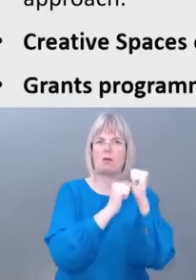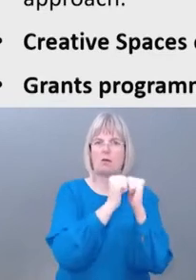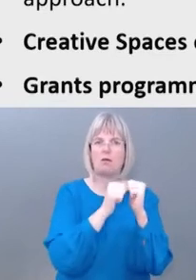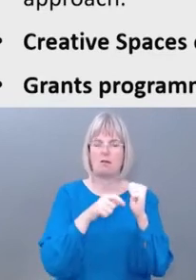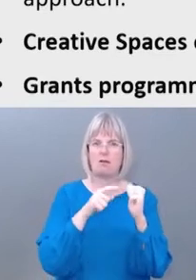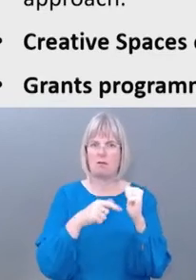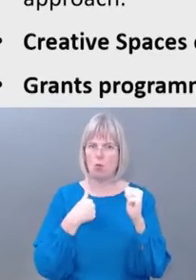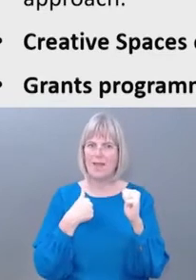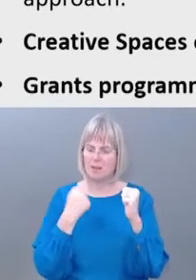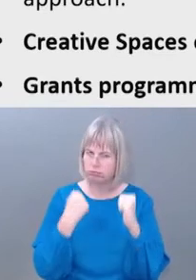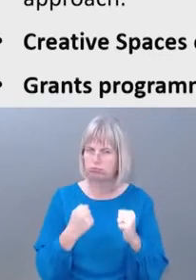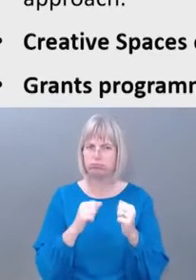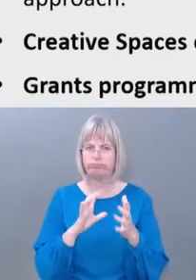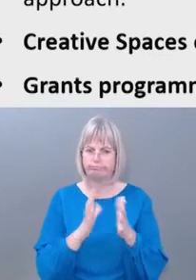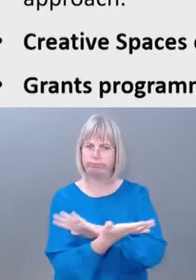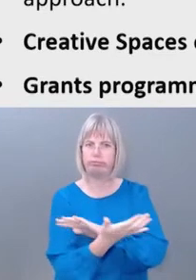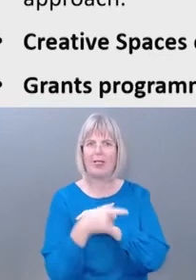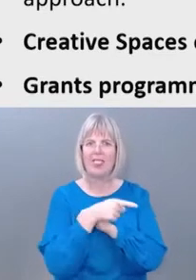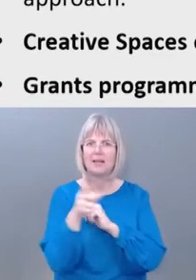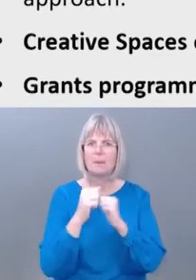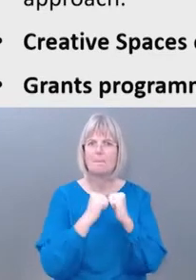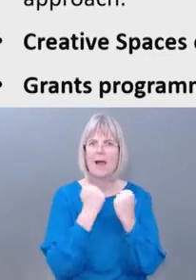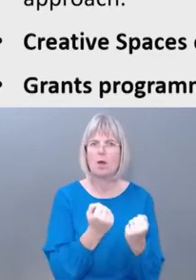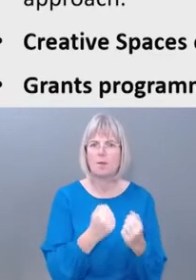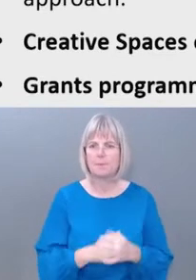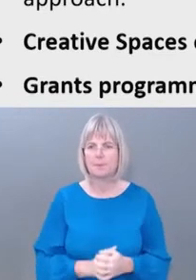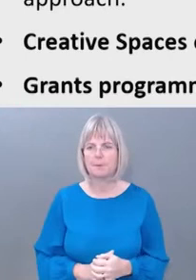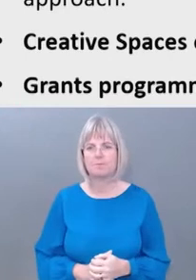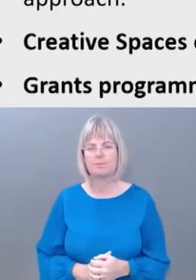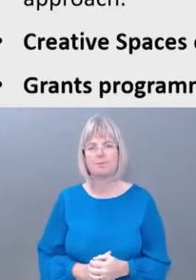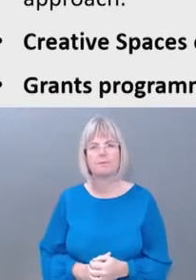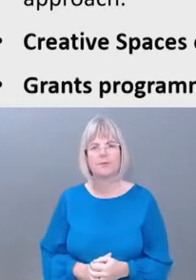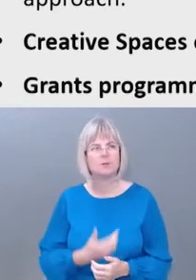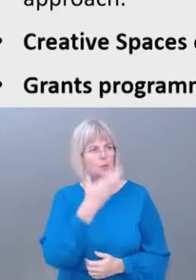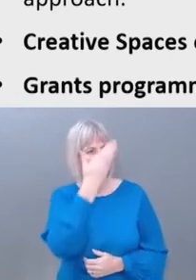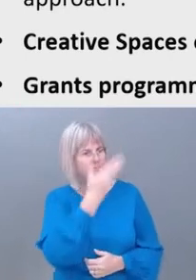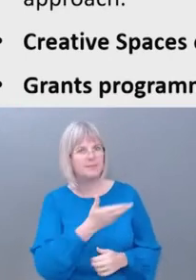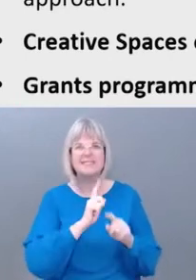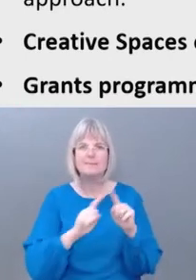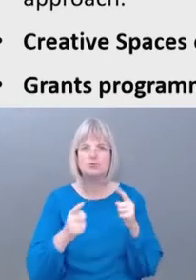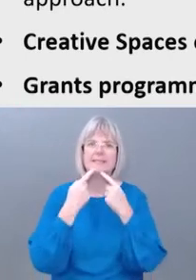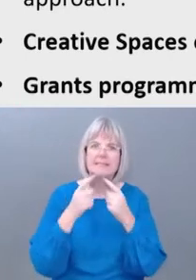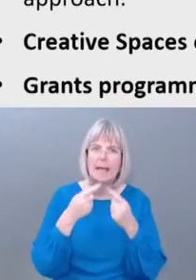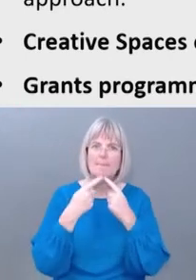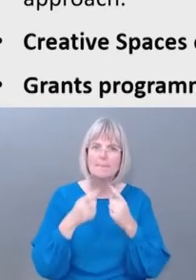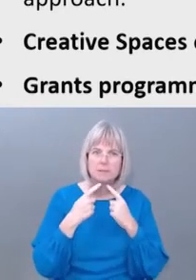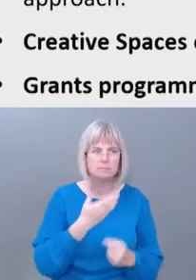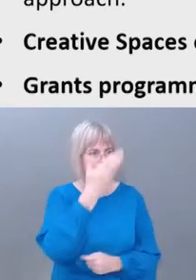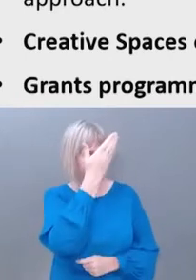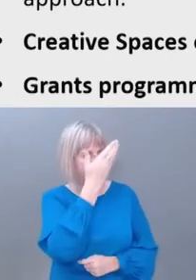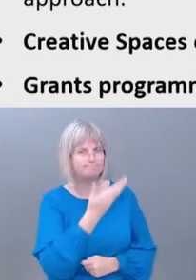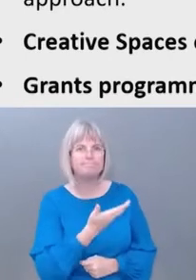this slide shows all the different things that Synergy Leads is, and a really, really important central part of it